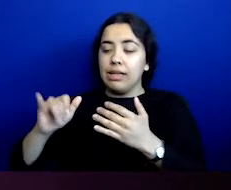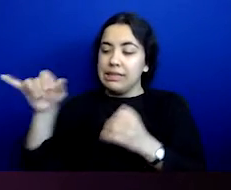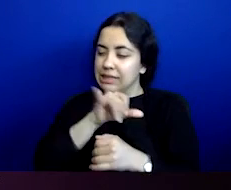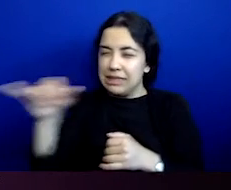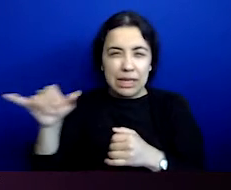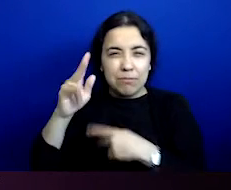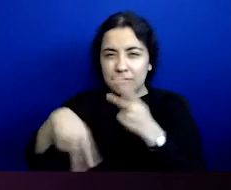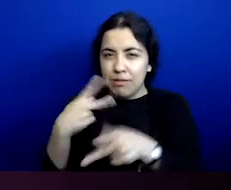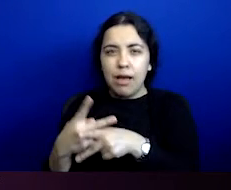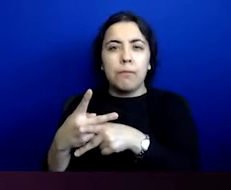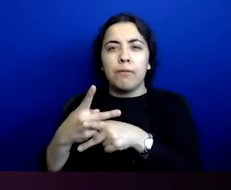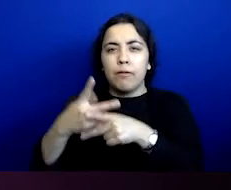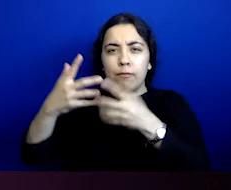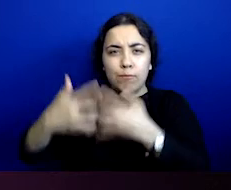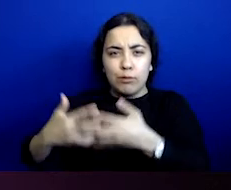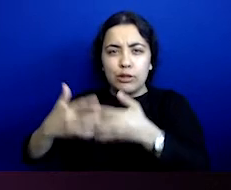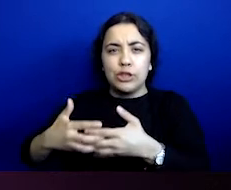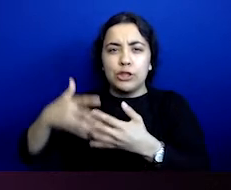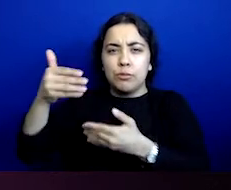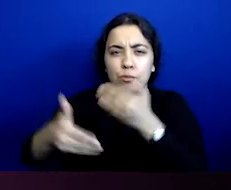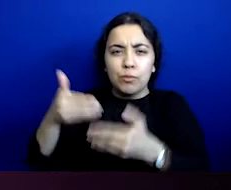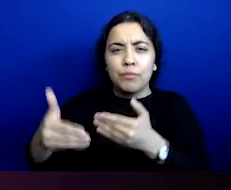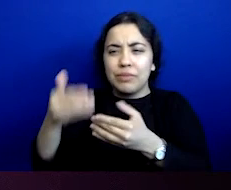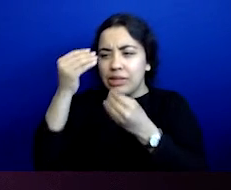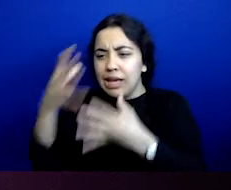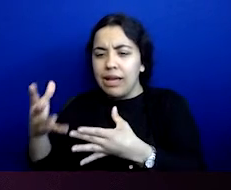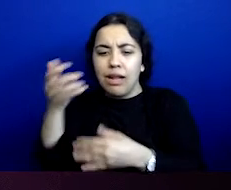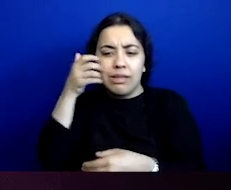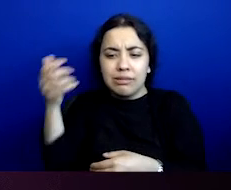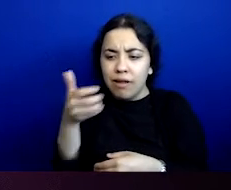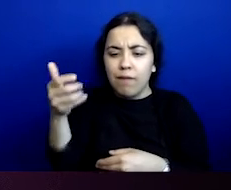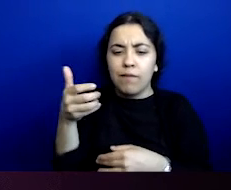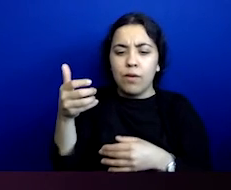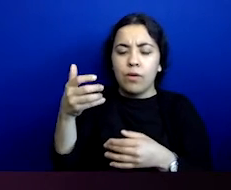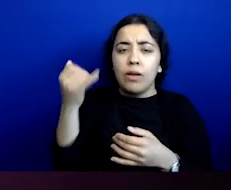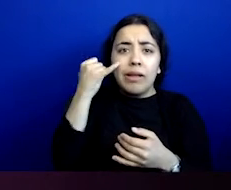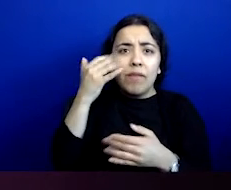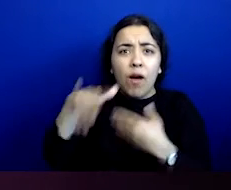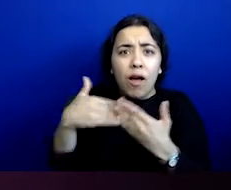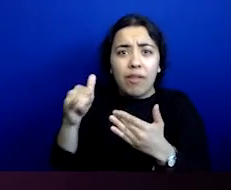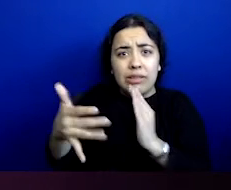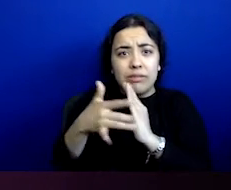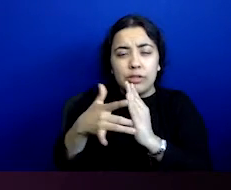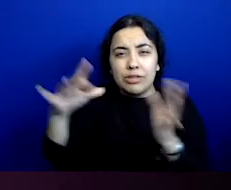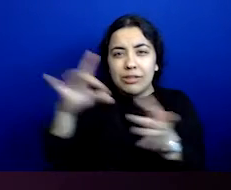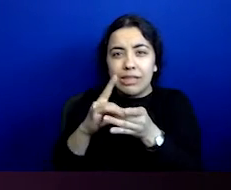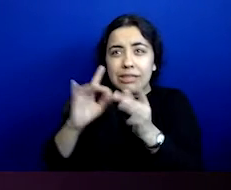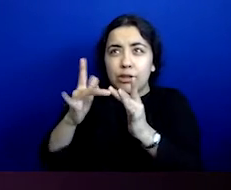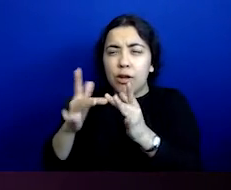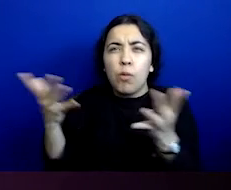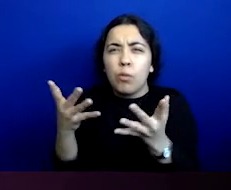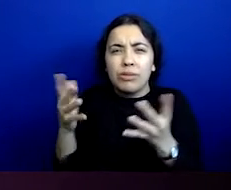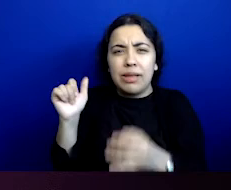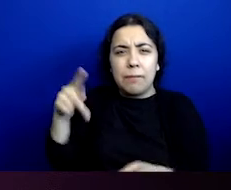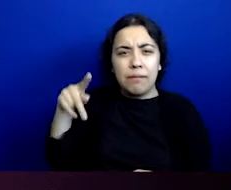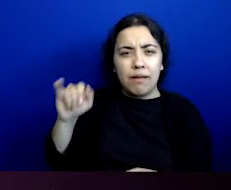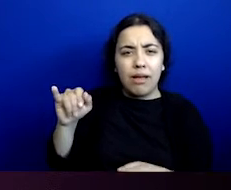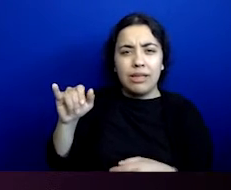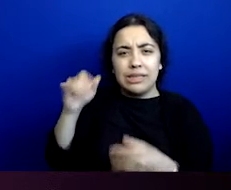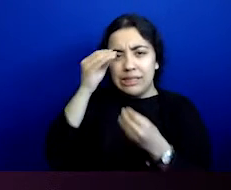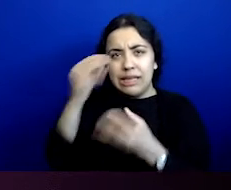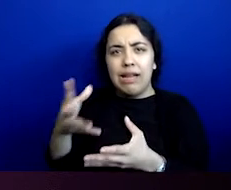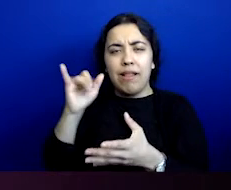And now the thing becomes, what happens when all of these things have or need to connect to the internet? What is the API that connects them?